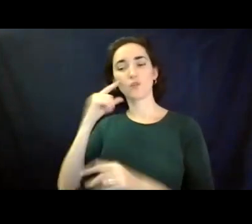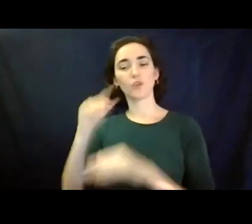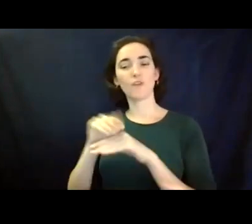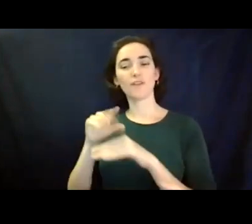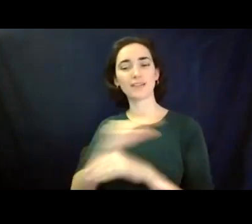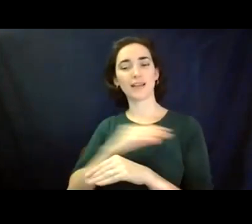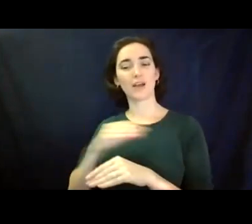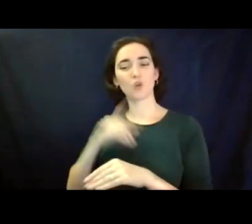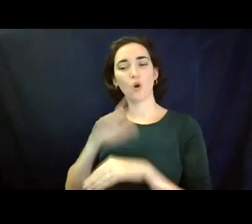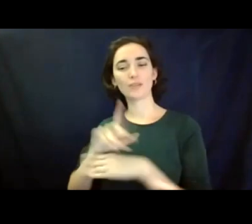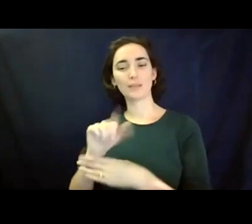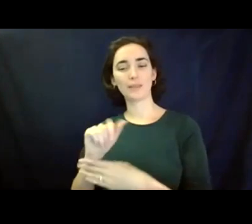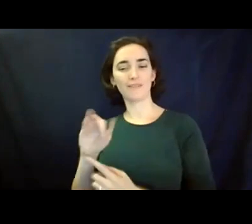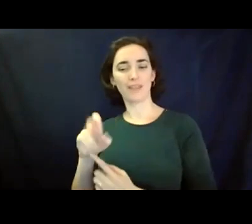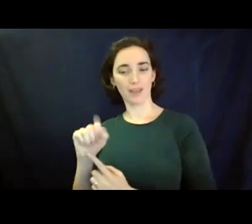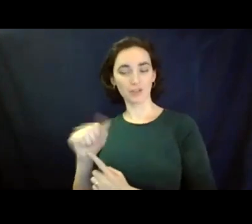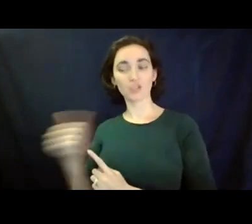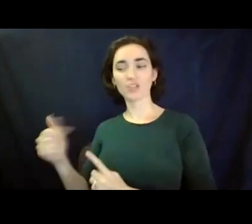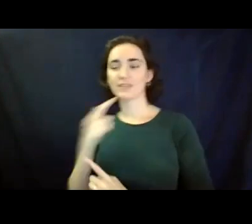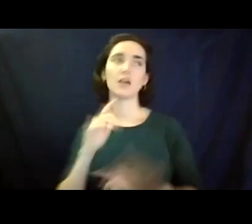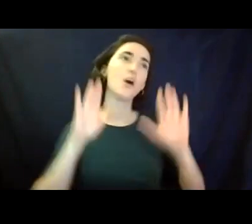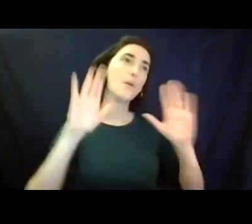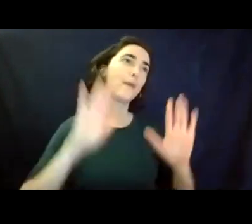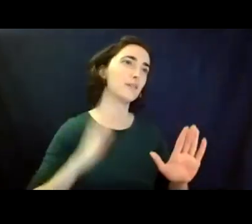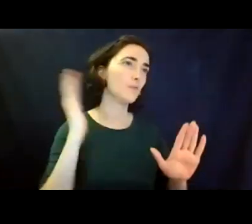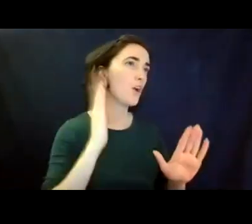Affairs, says, incredible